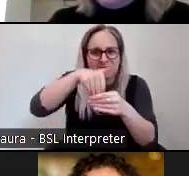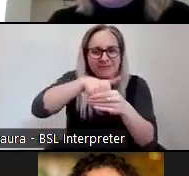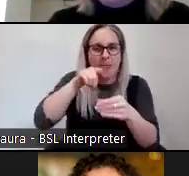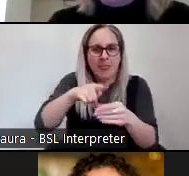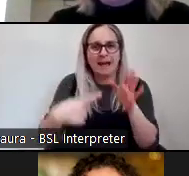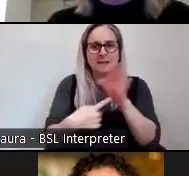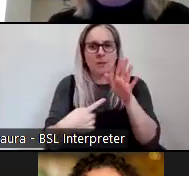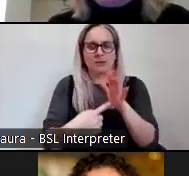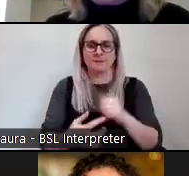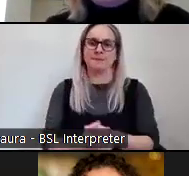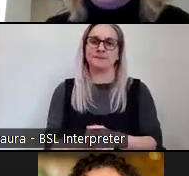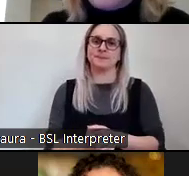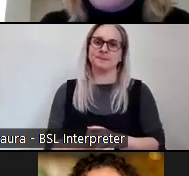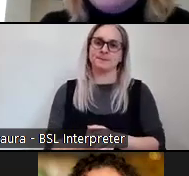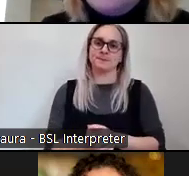it.